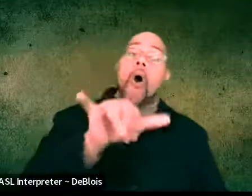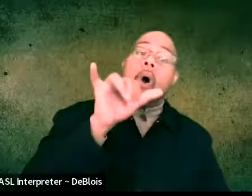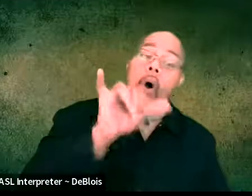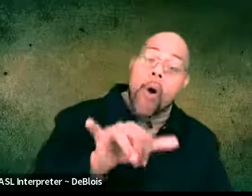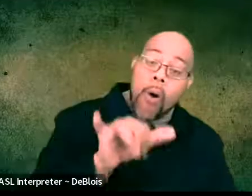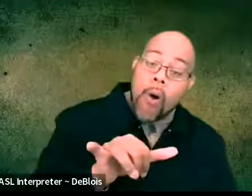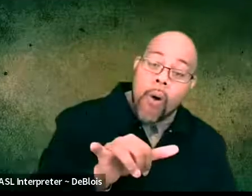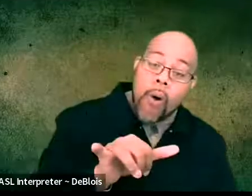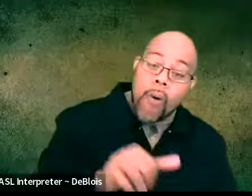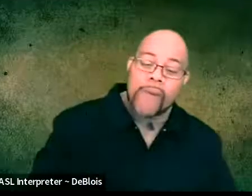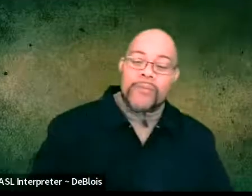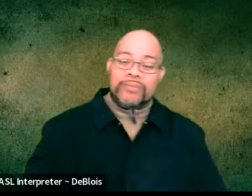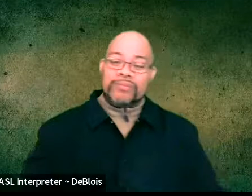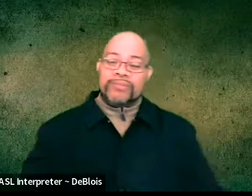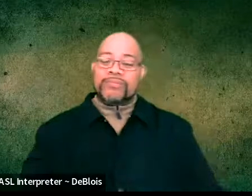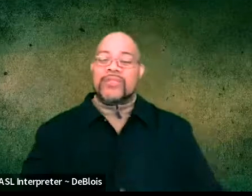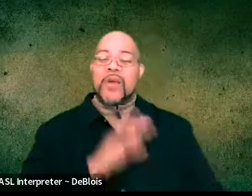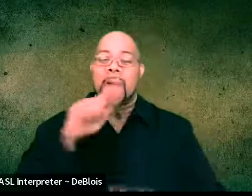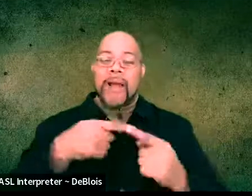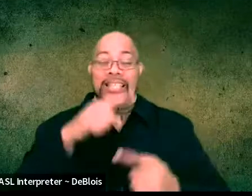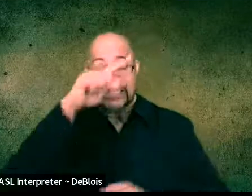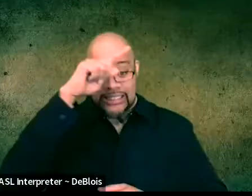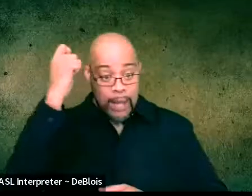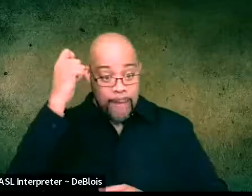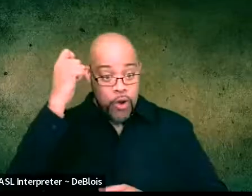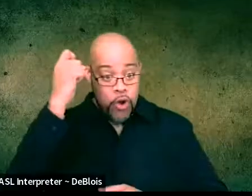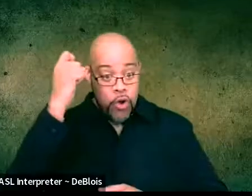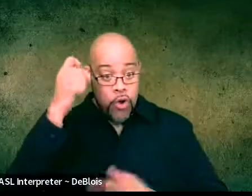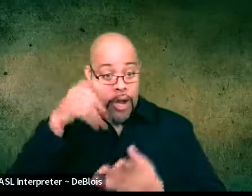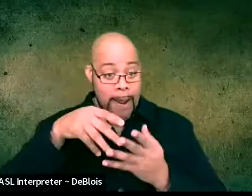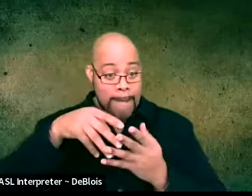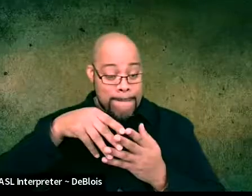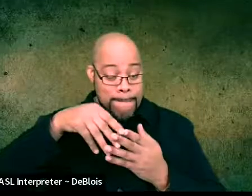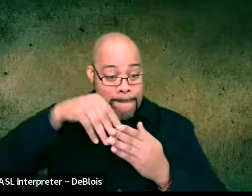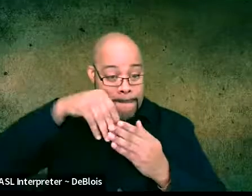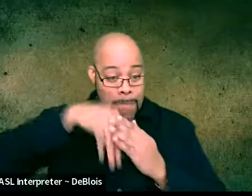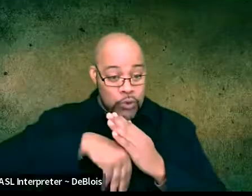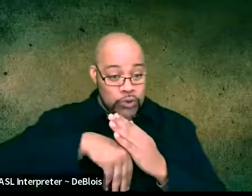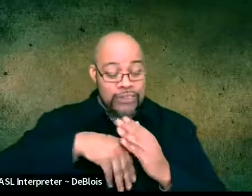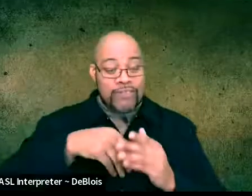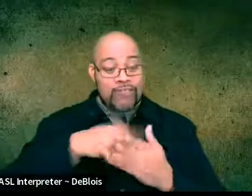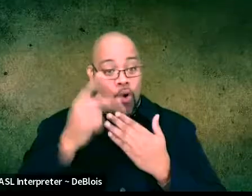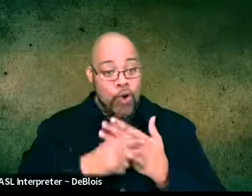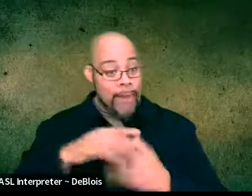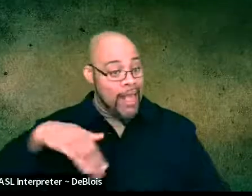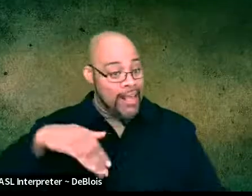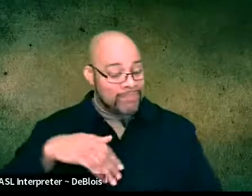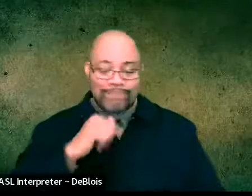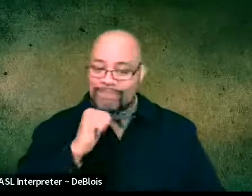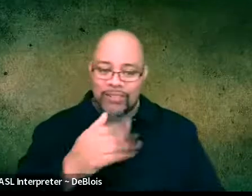Oh, we talk about the summer immersive program. Not yet.